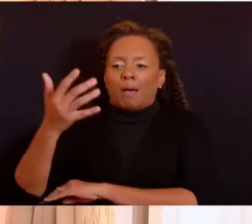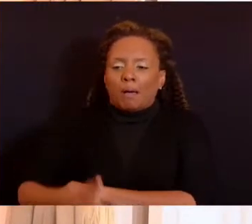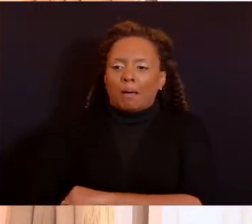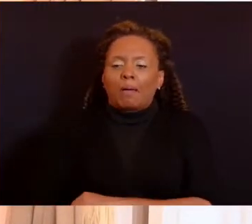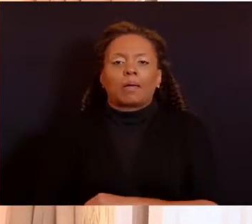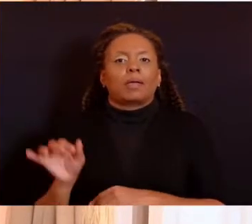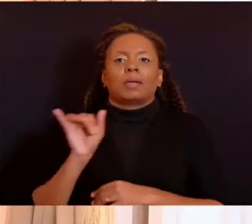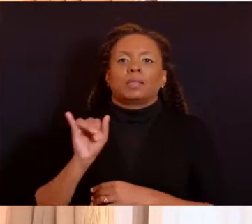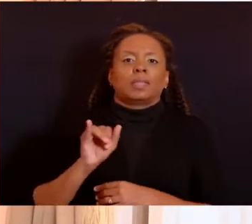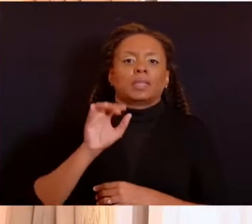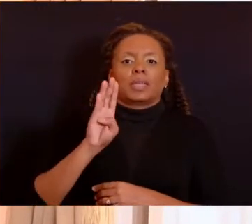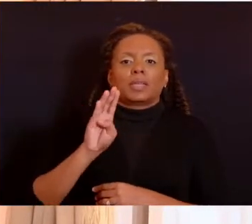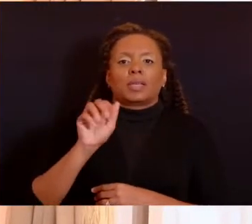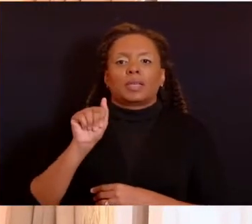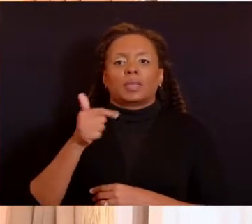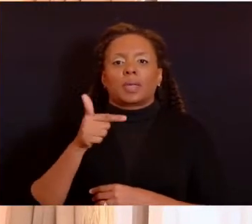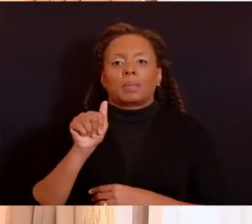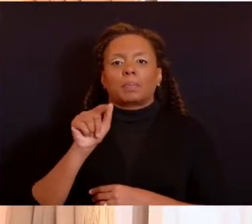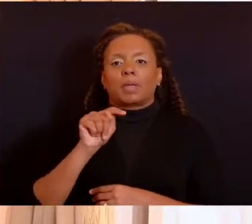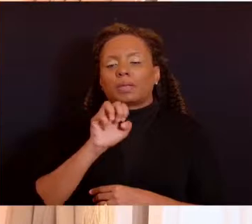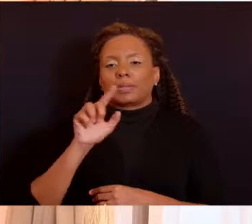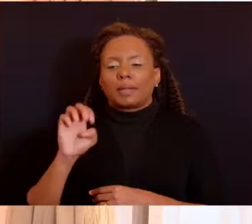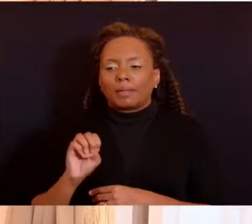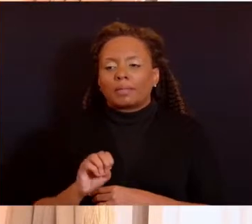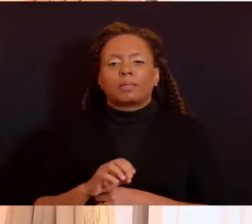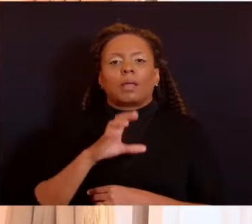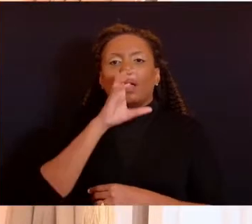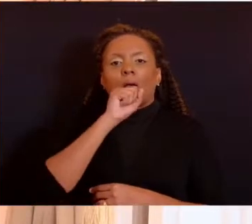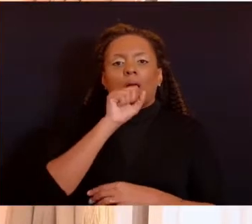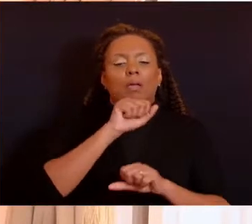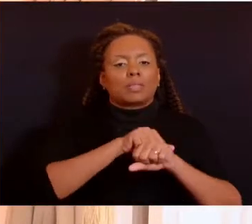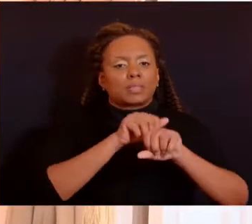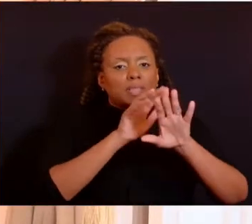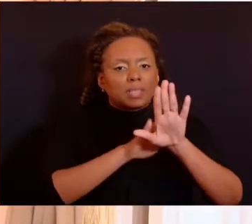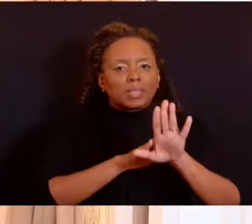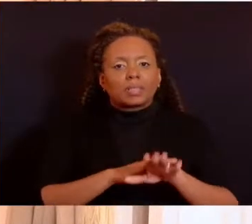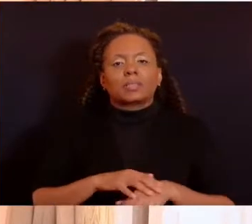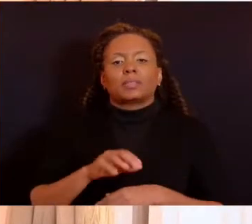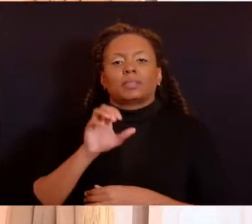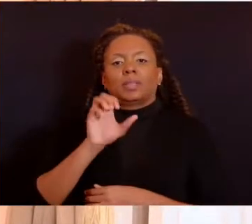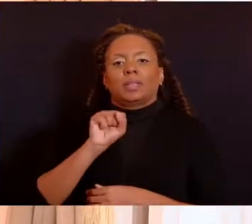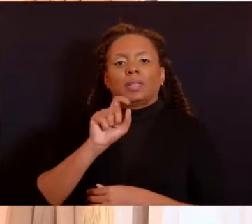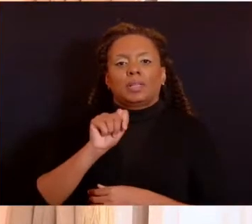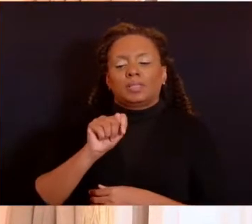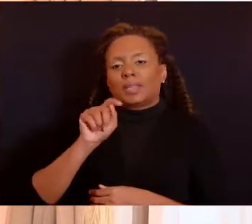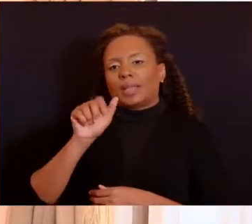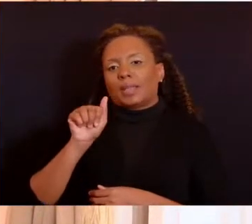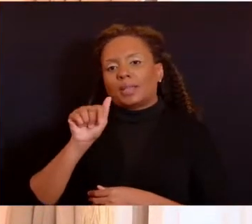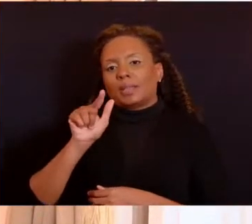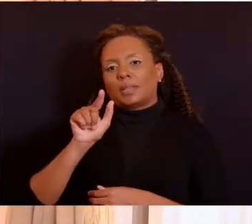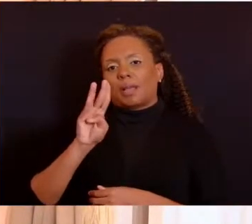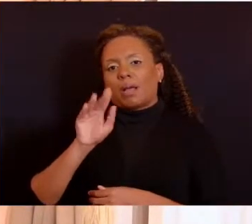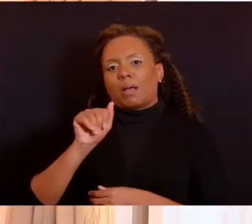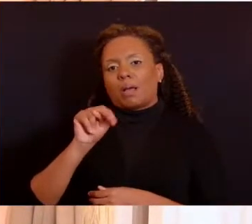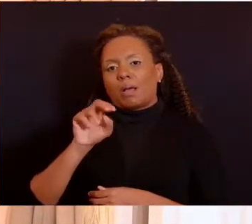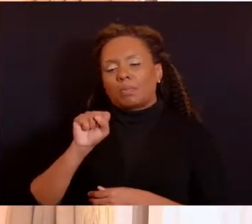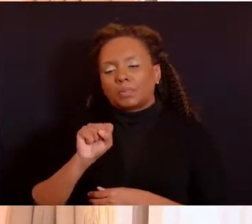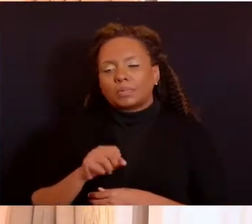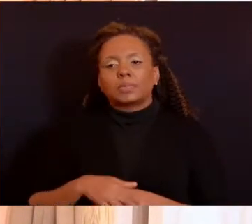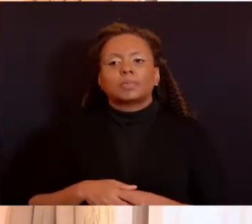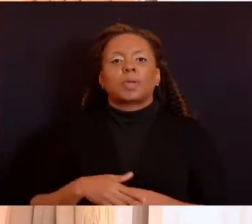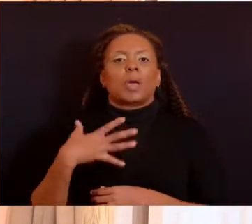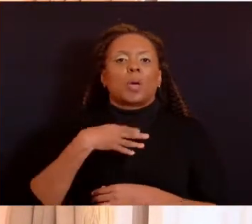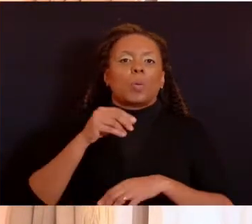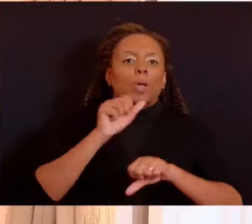Meadows, Greenwich Village, Orange Hill, Porters in St. James, St. Albans in St. James, Auburn, St. Joseph, Whitehill, St. Andrew, Canefield, St.